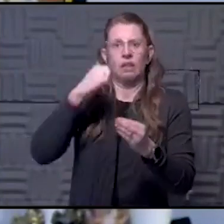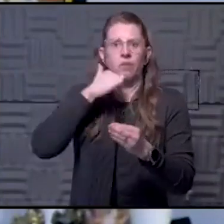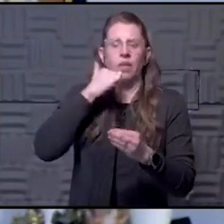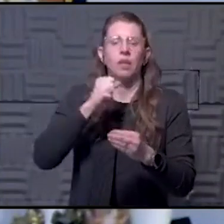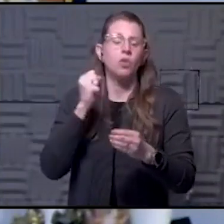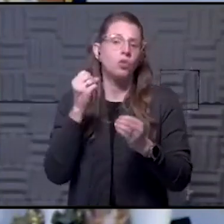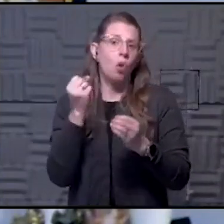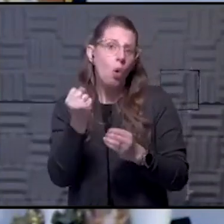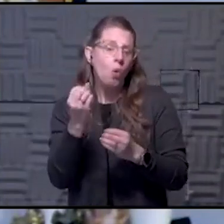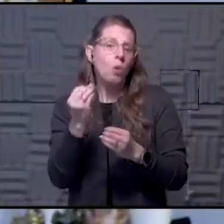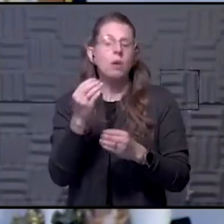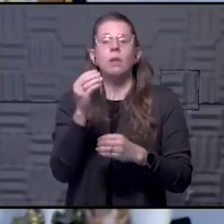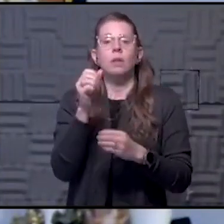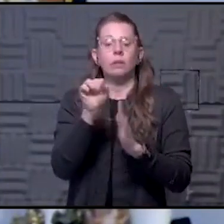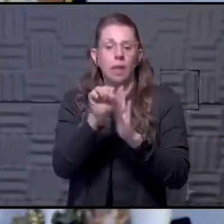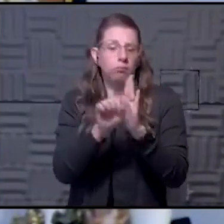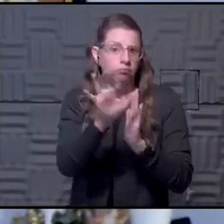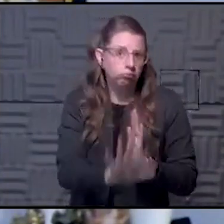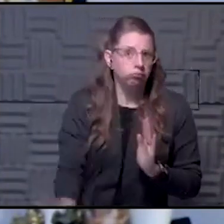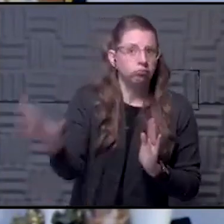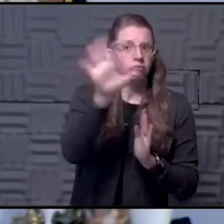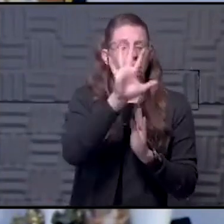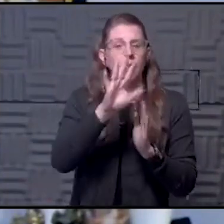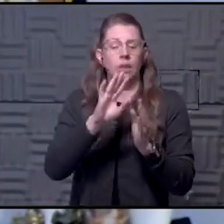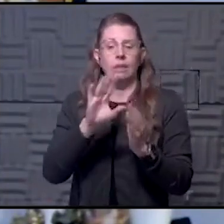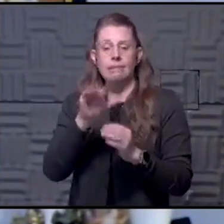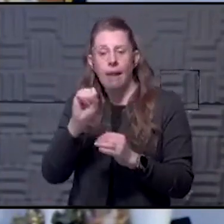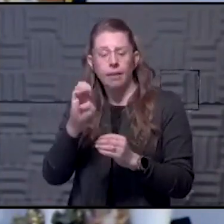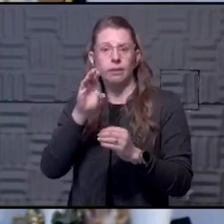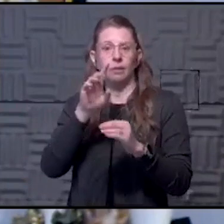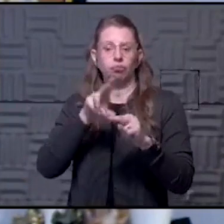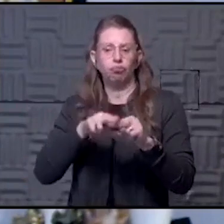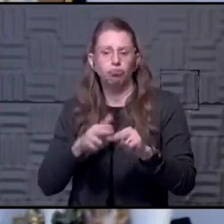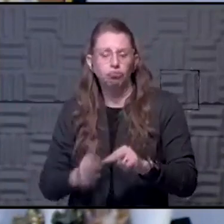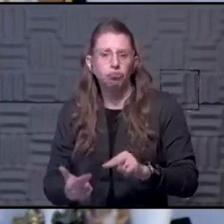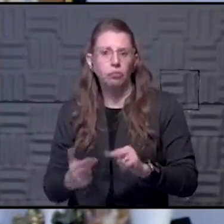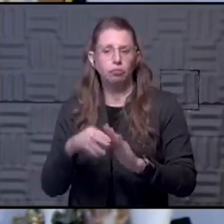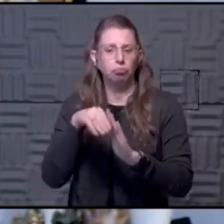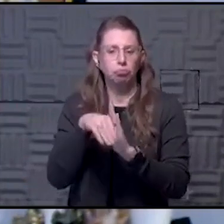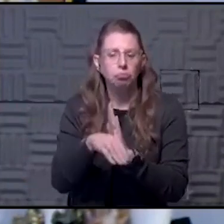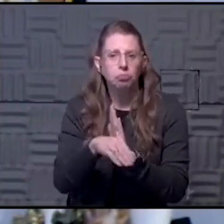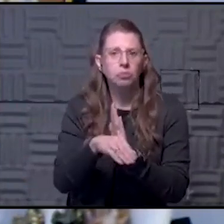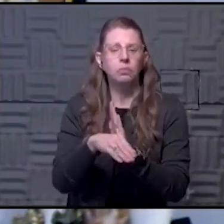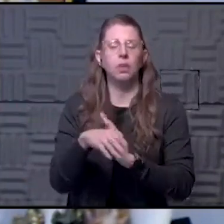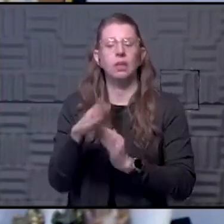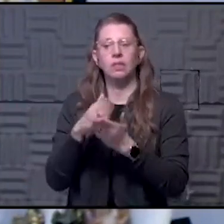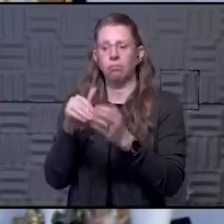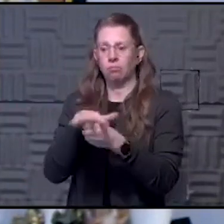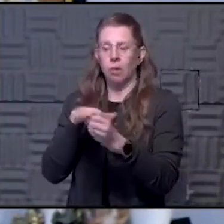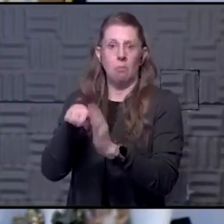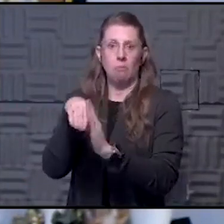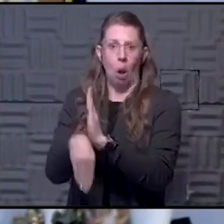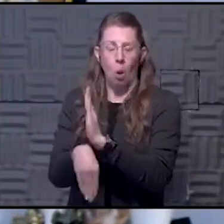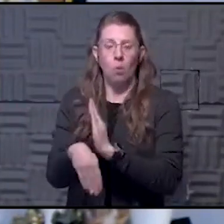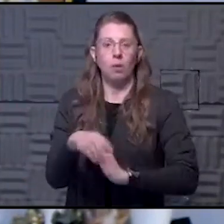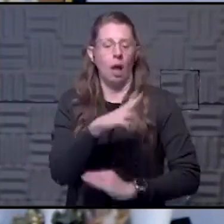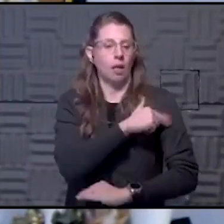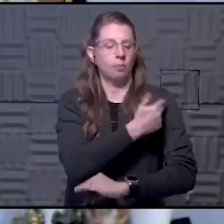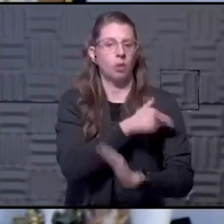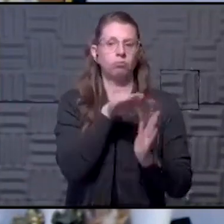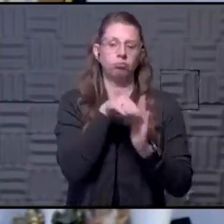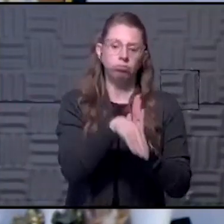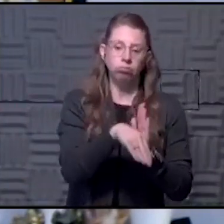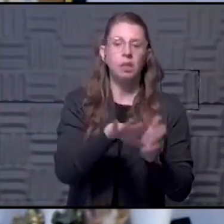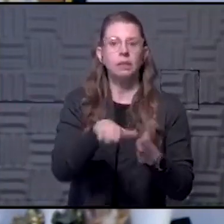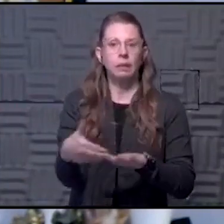statewide, the new cases are dropping in some situations rather dramatically. Hospitalizations are dropping. The number of